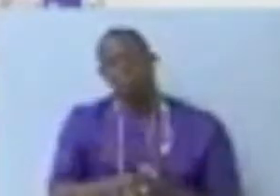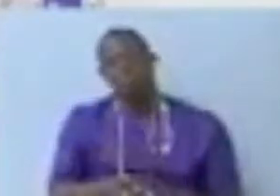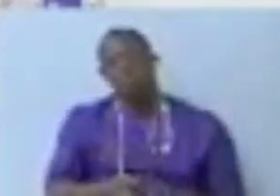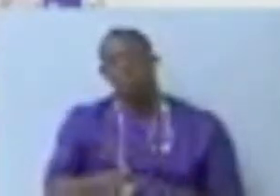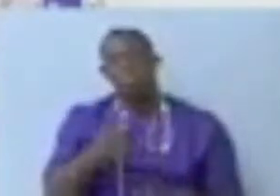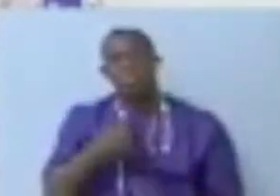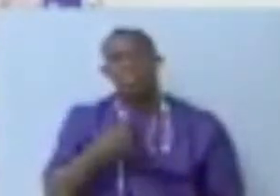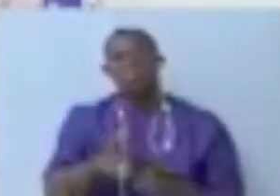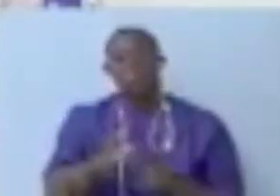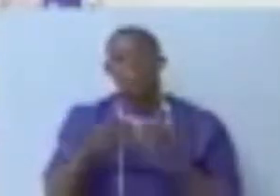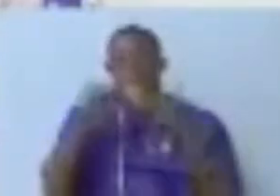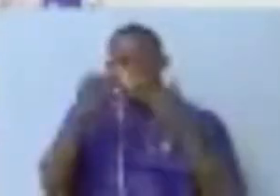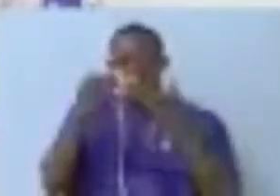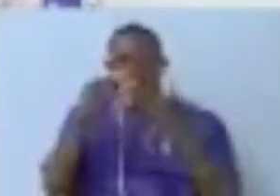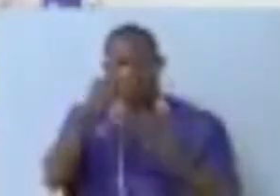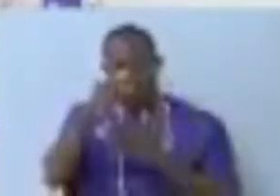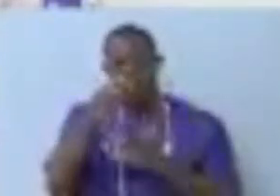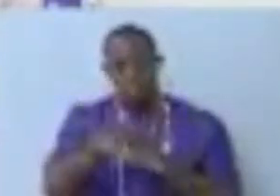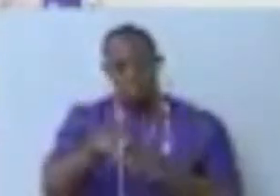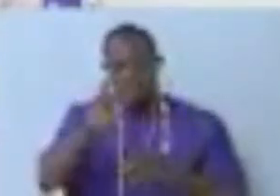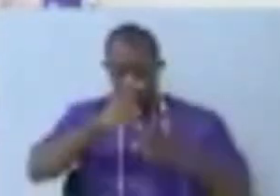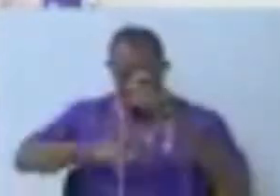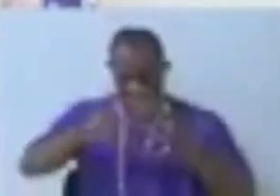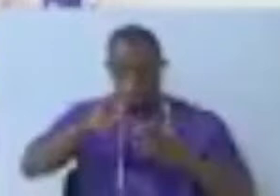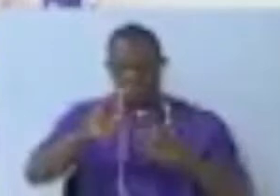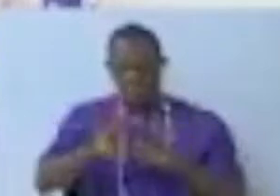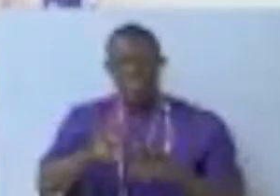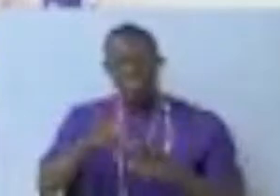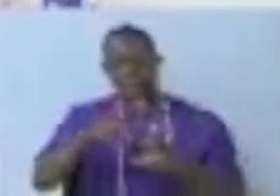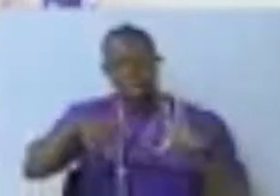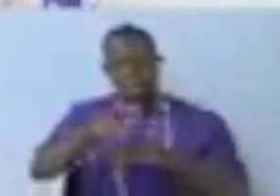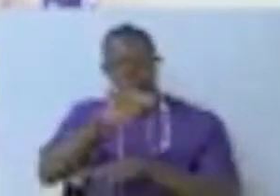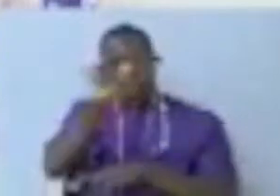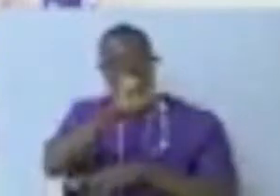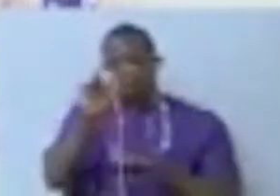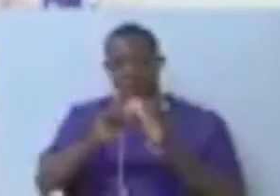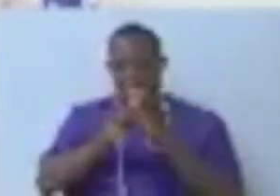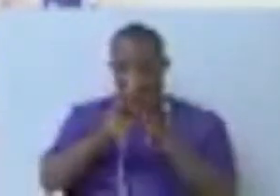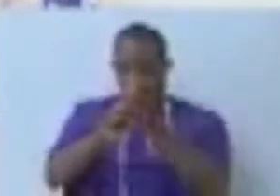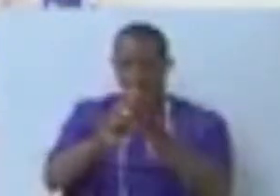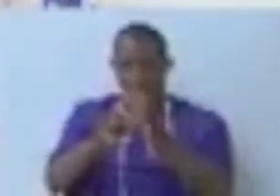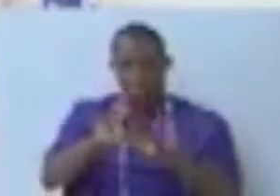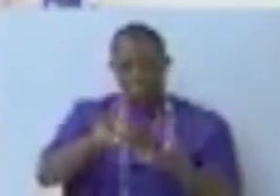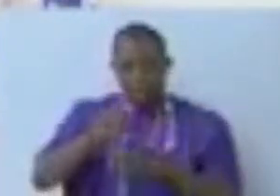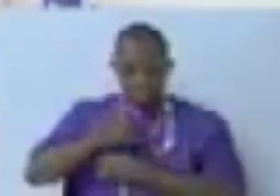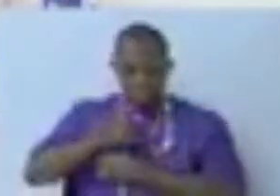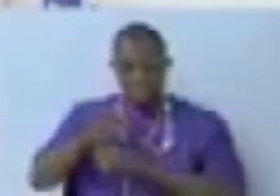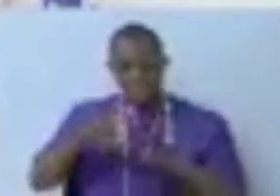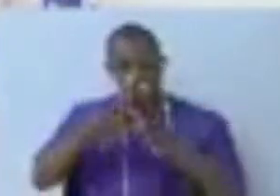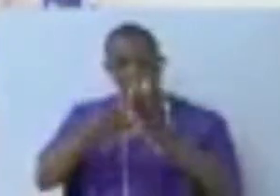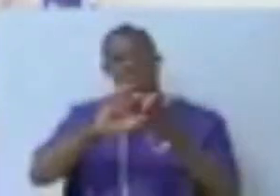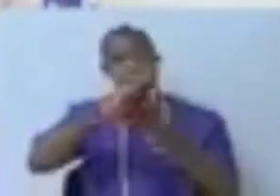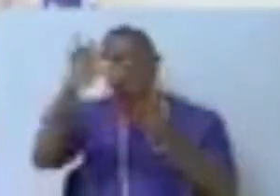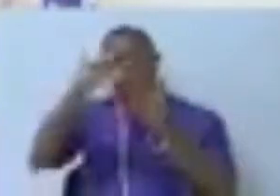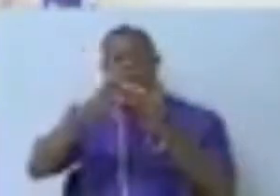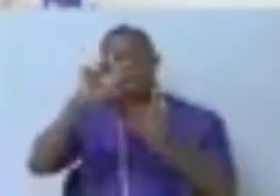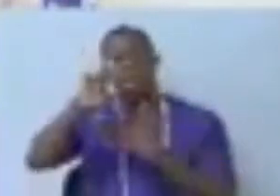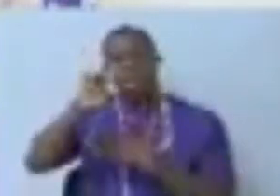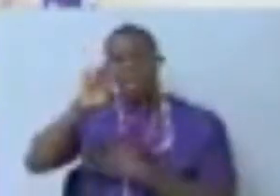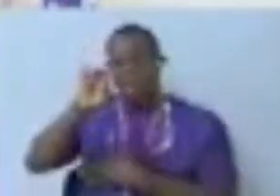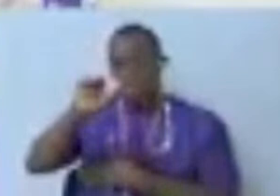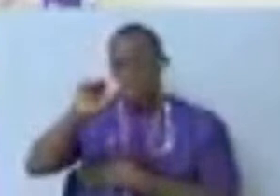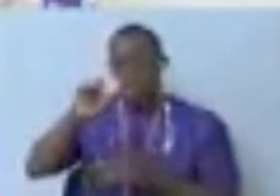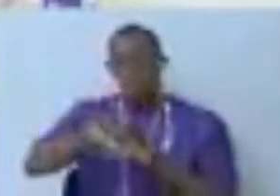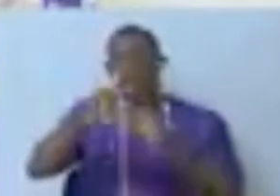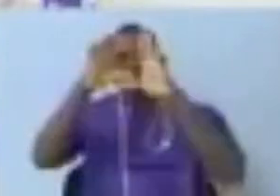I'm directed to inform you that you have been redesignated as Deputy Security Commander on transfer to the National Intelligence